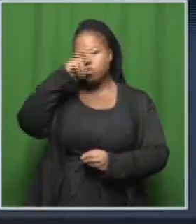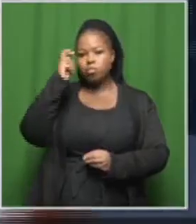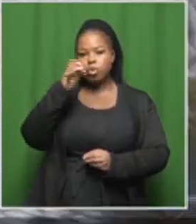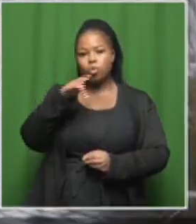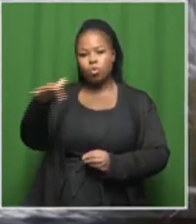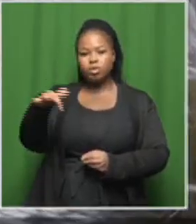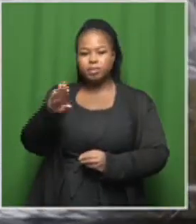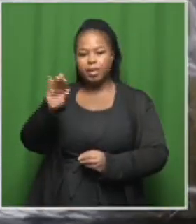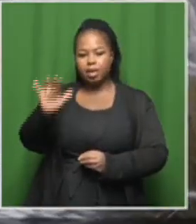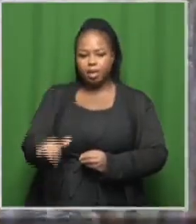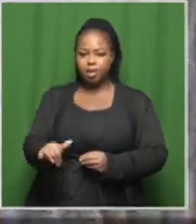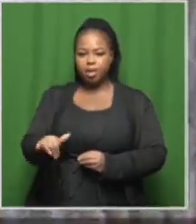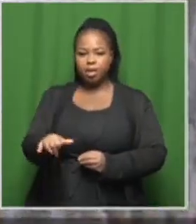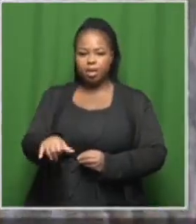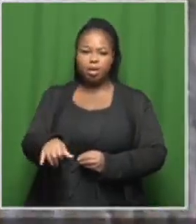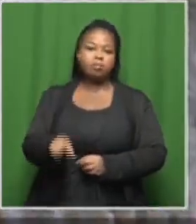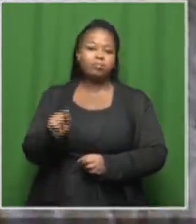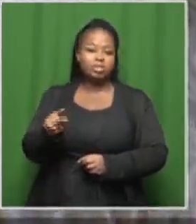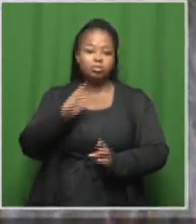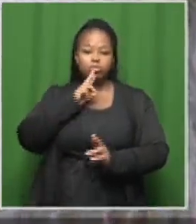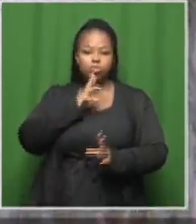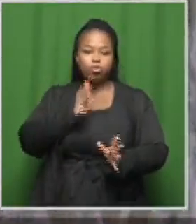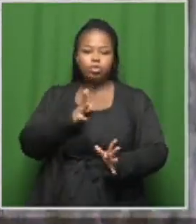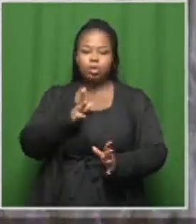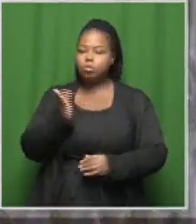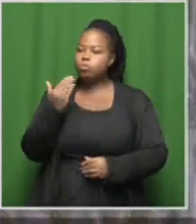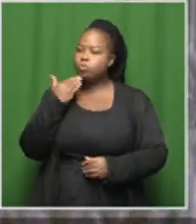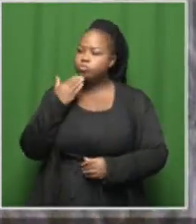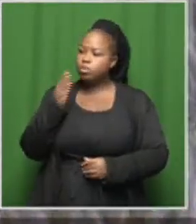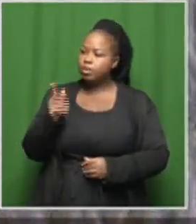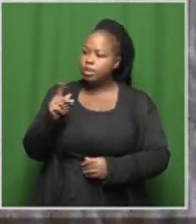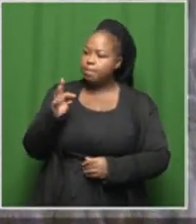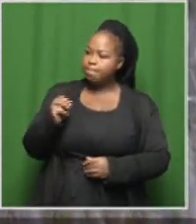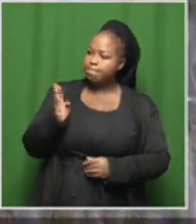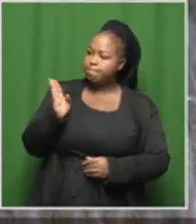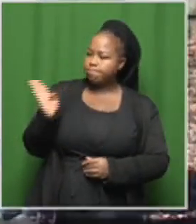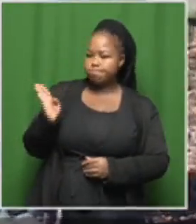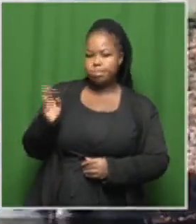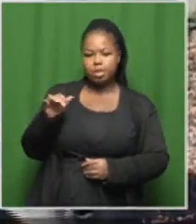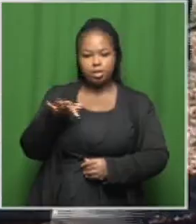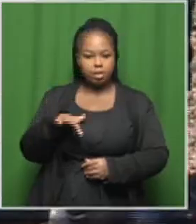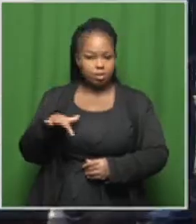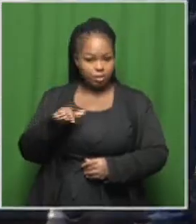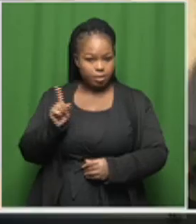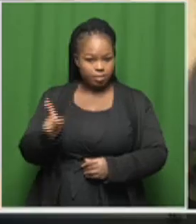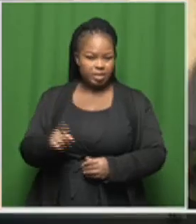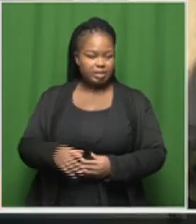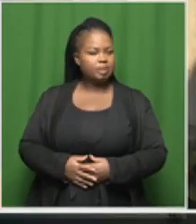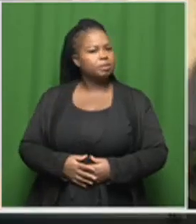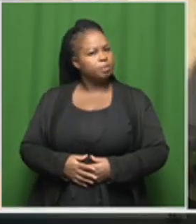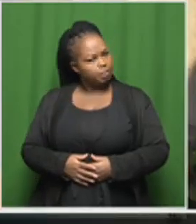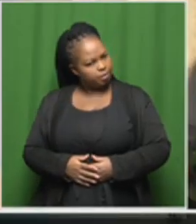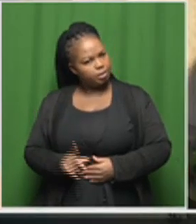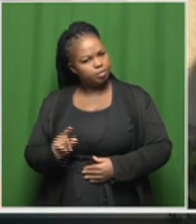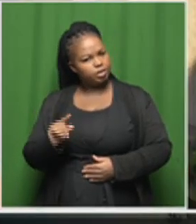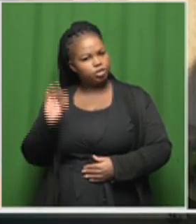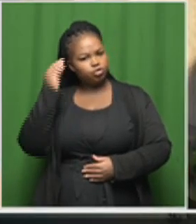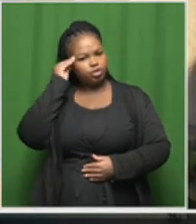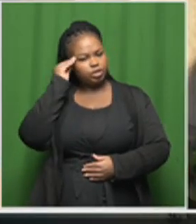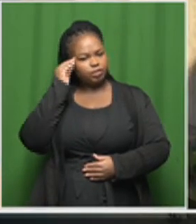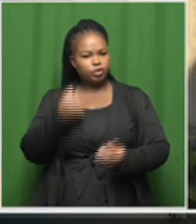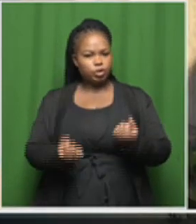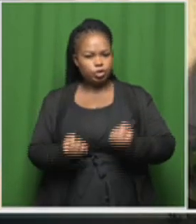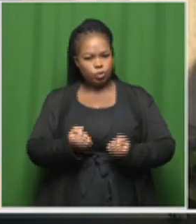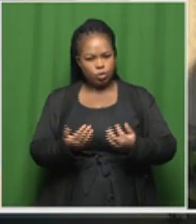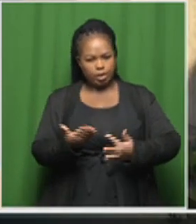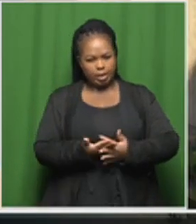let's get more from our reporter on this story, Kim Daniels. Kim, this must be an incredibly interesting part of this trial. Talk to